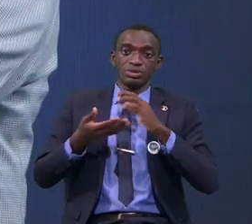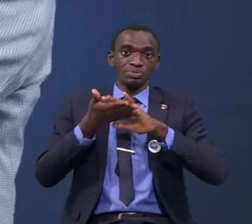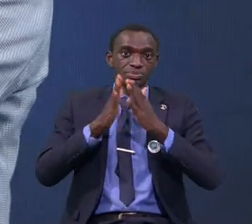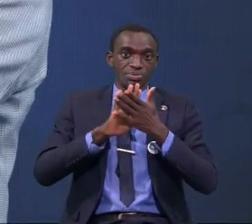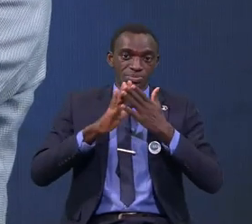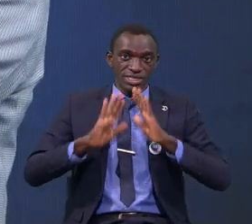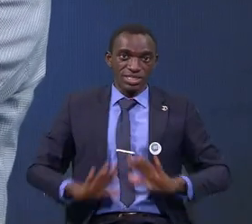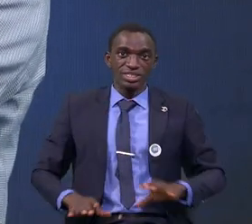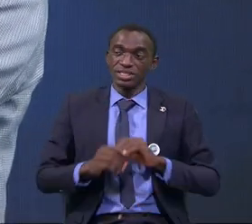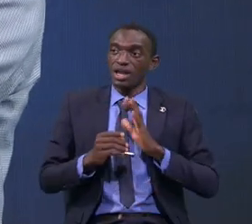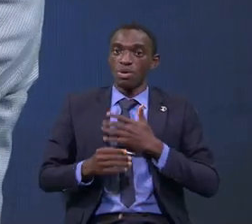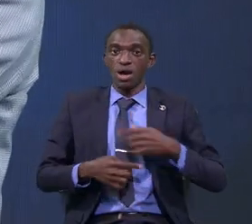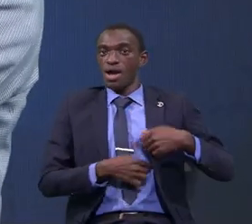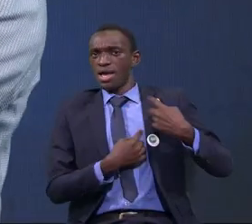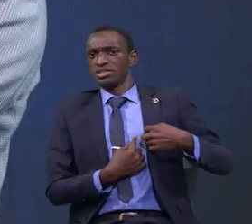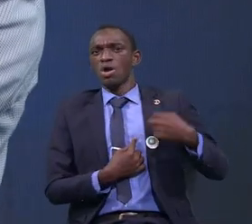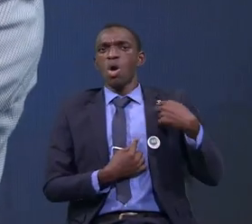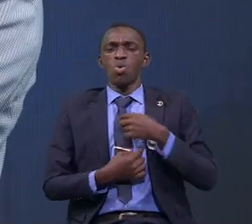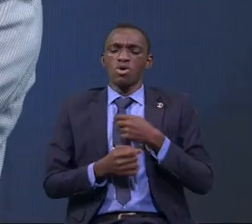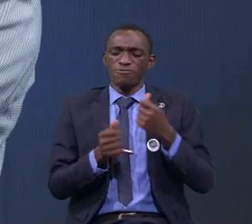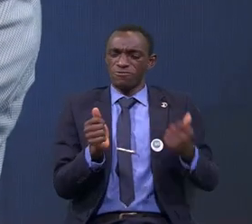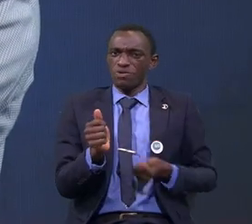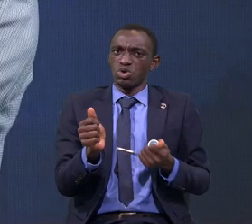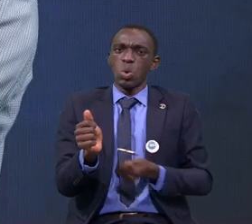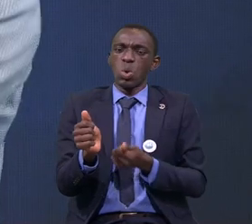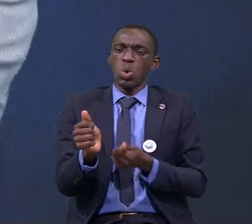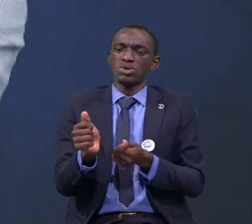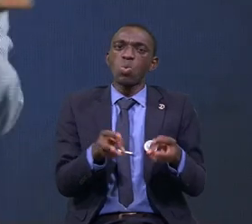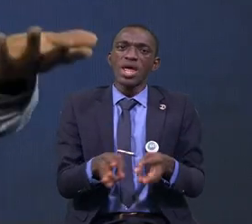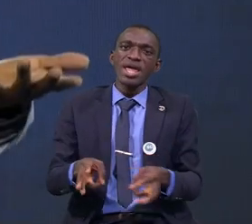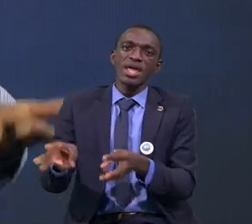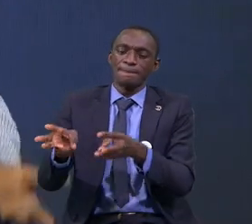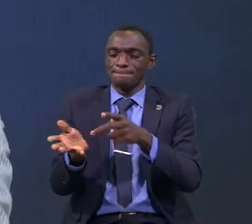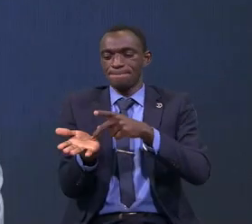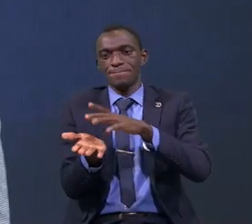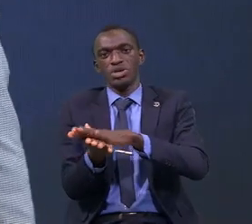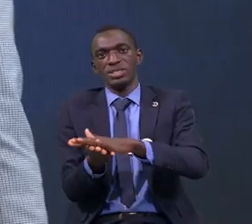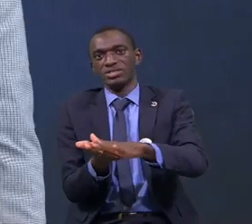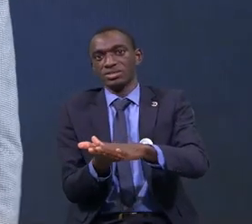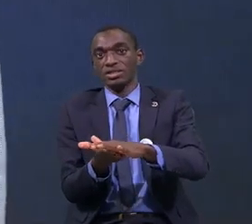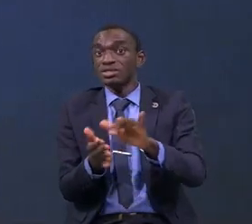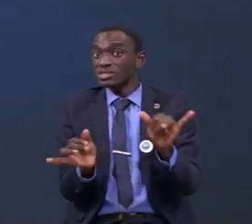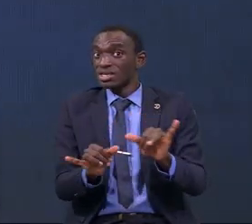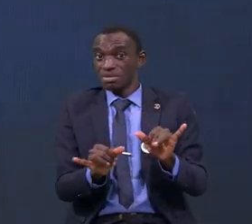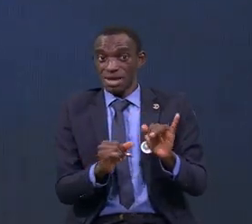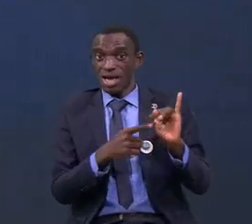now follow the path of purity. That's what Isaiah did.